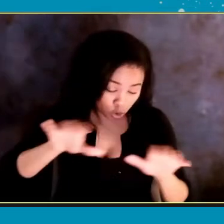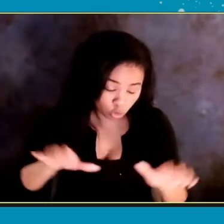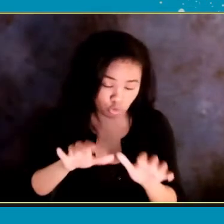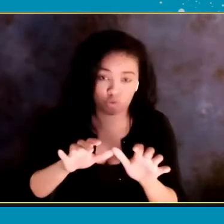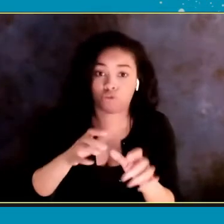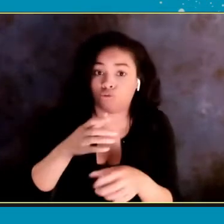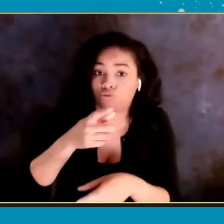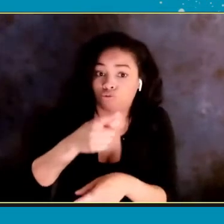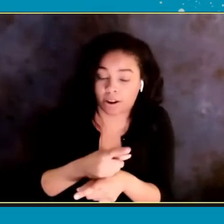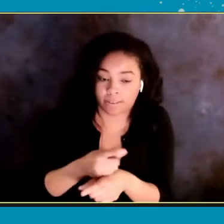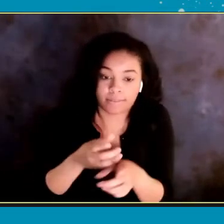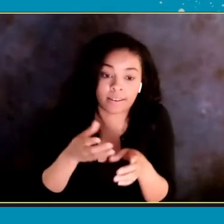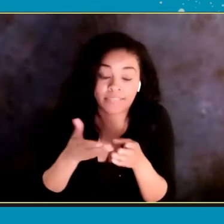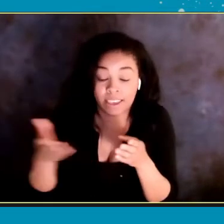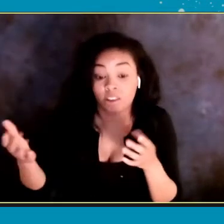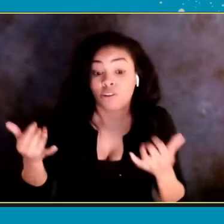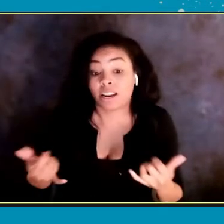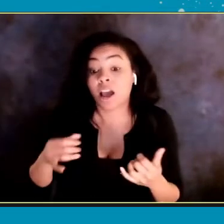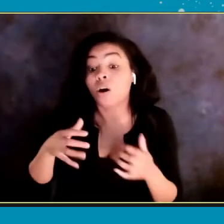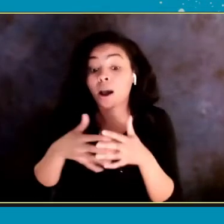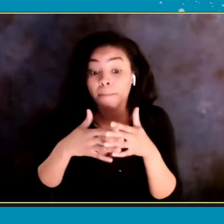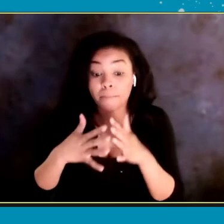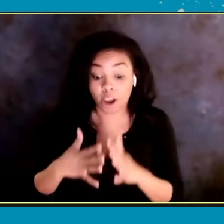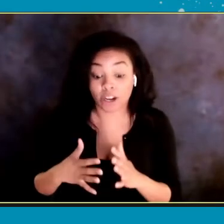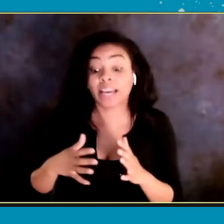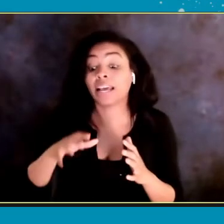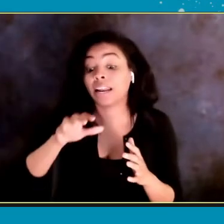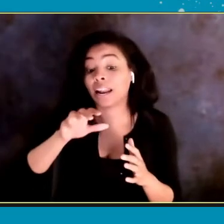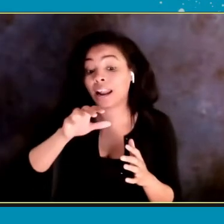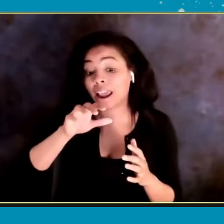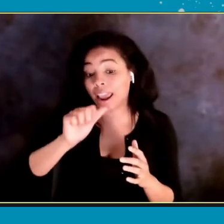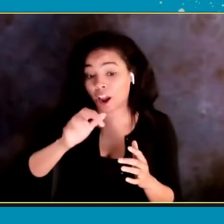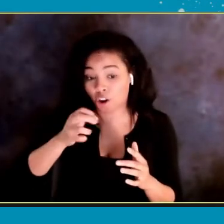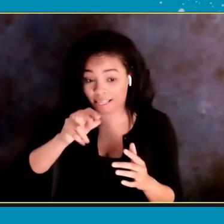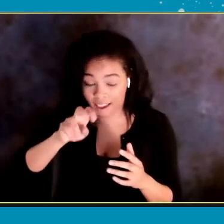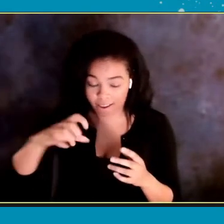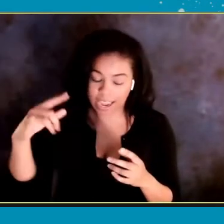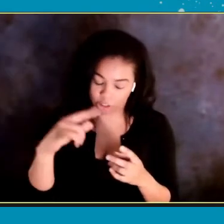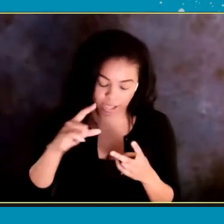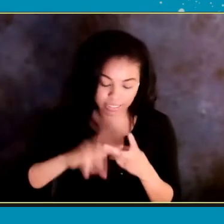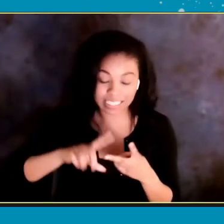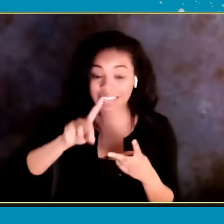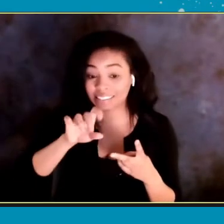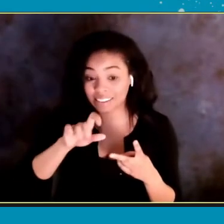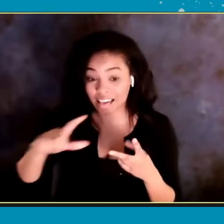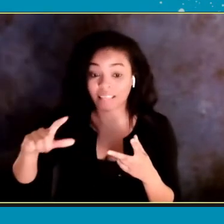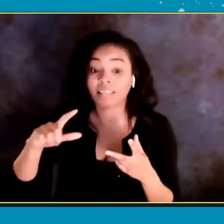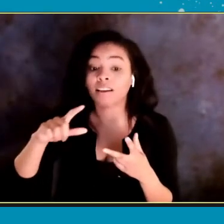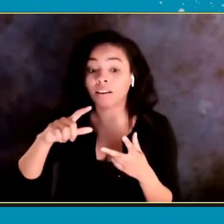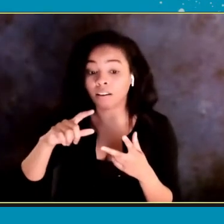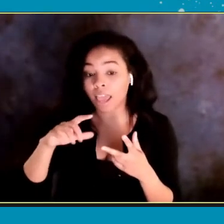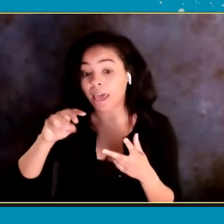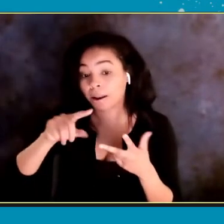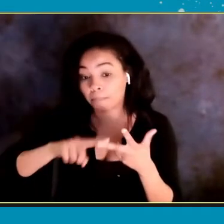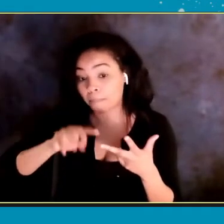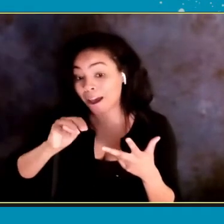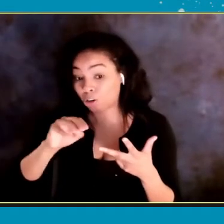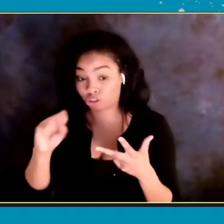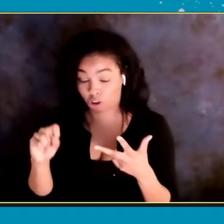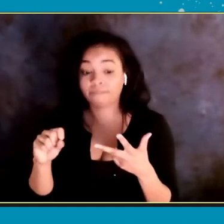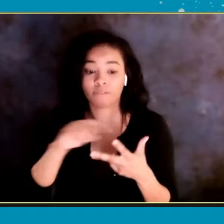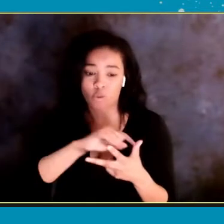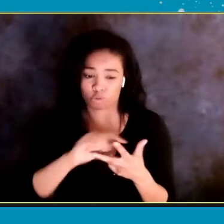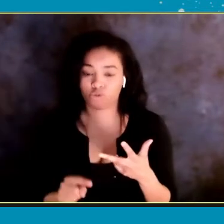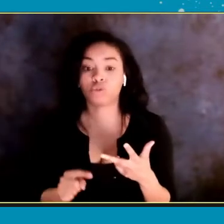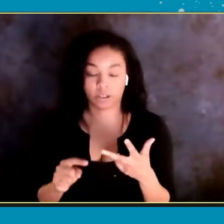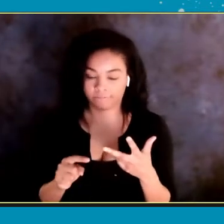American Airlines, Dell, Microsoft have come out in opposition to HB 6 and SB 7. We call on all major corporations to do the same